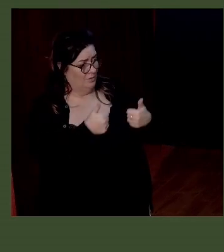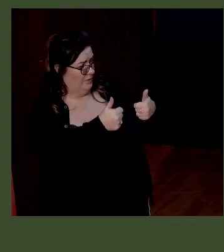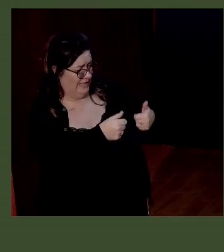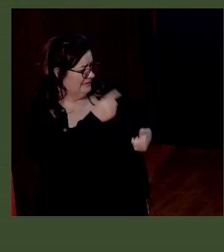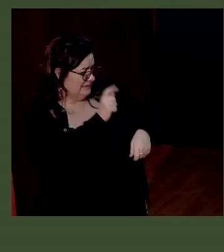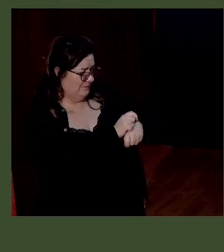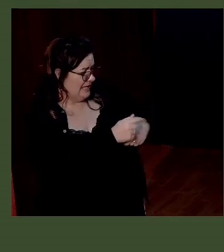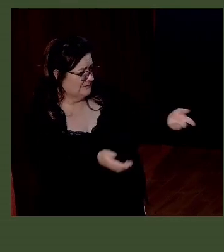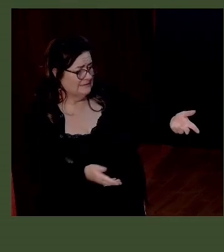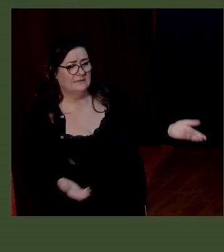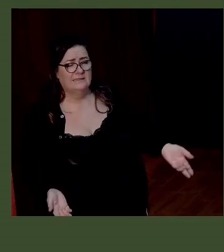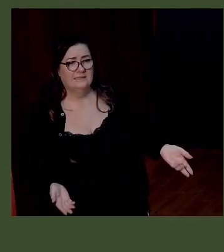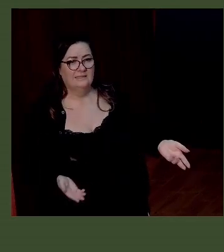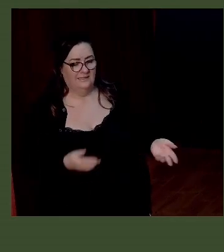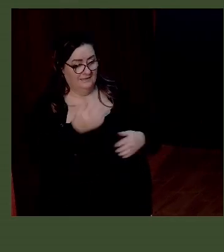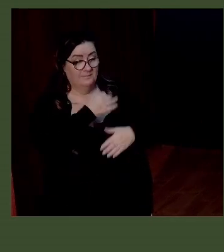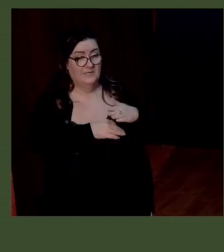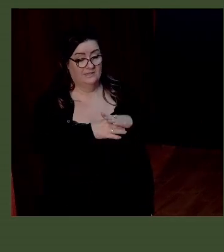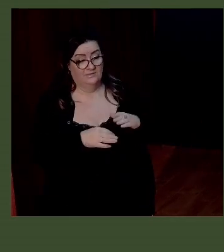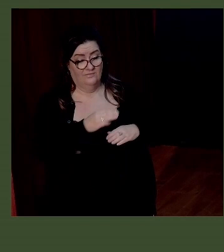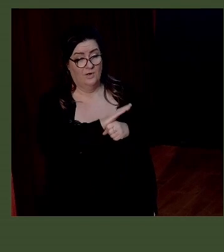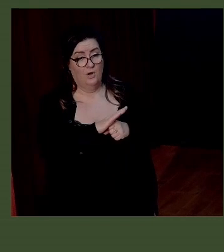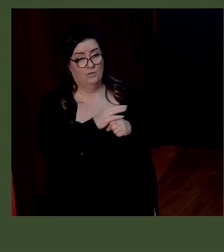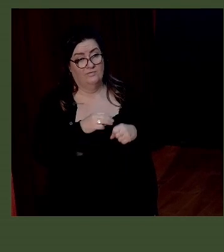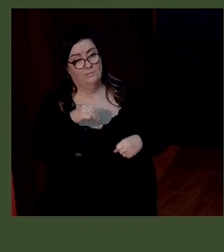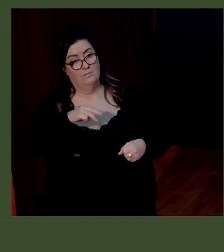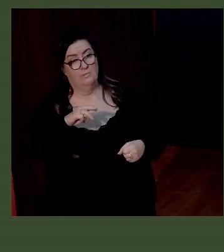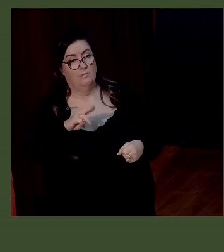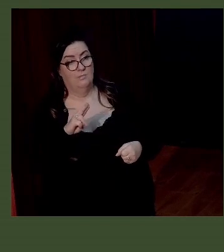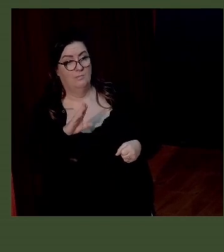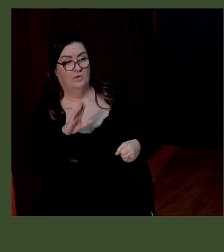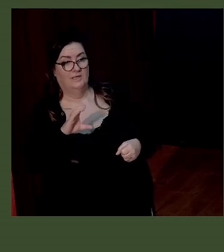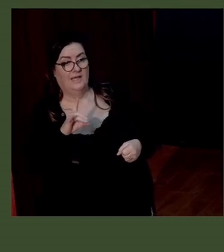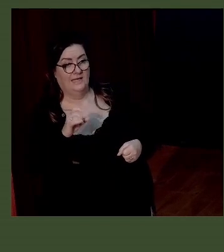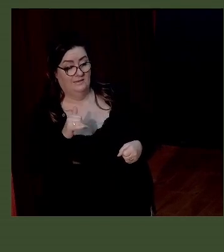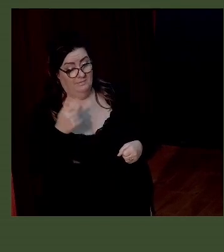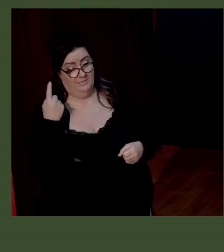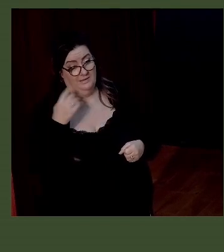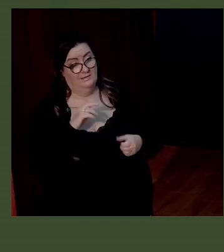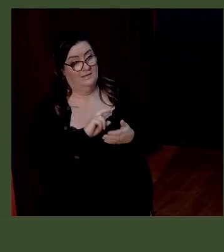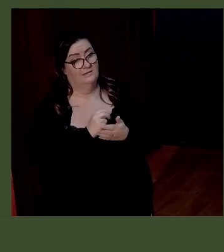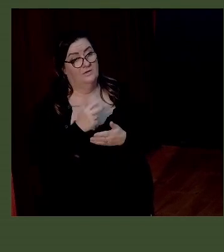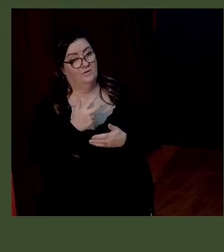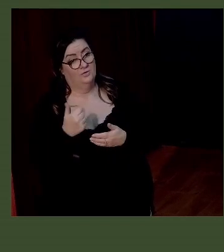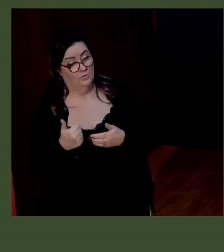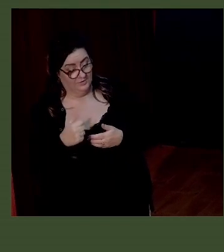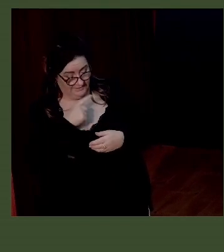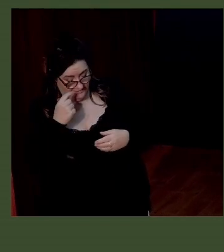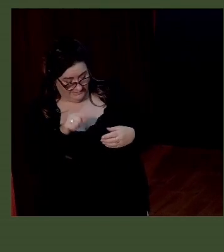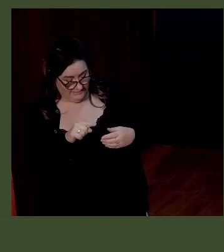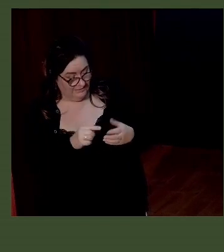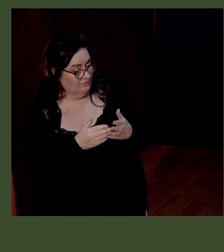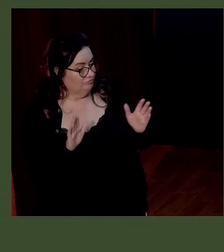okay, you did your best. You find the Minister for Local Government, Mulcahy, in 1931, saying that the